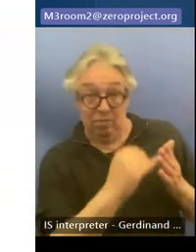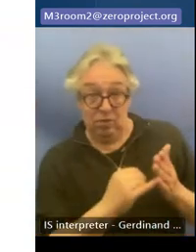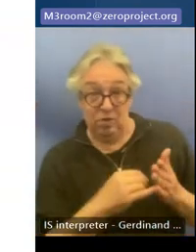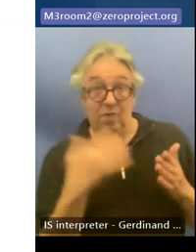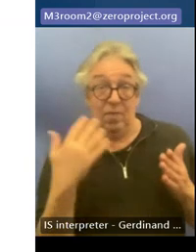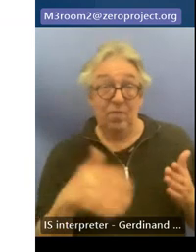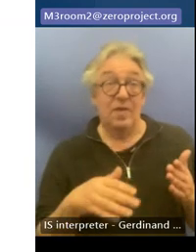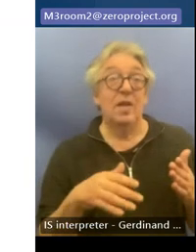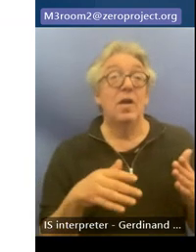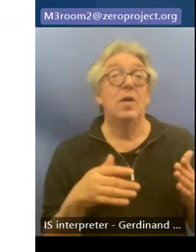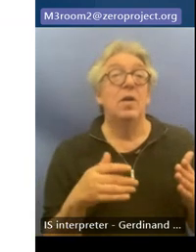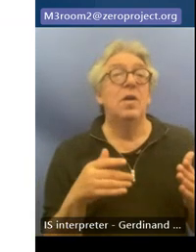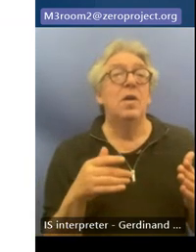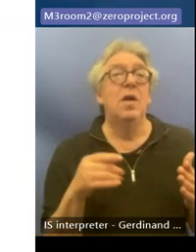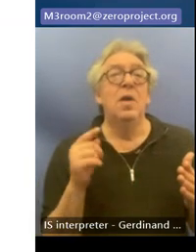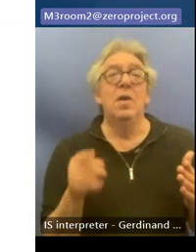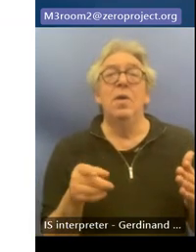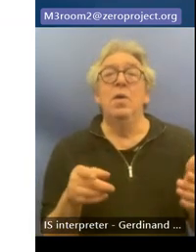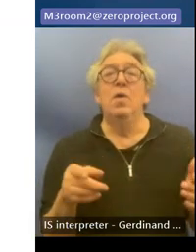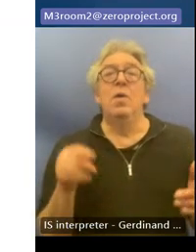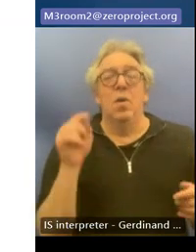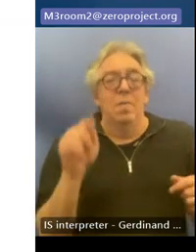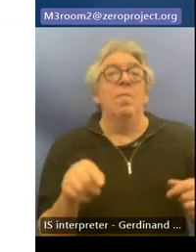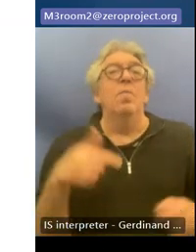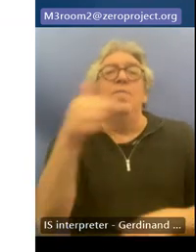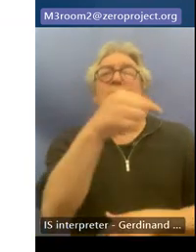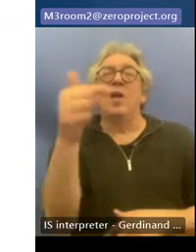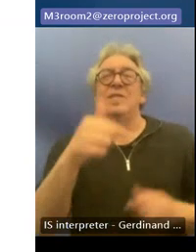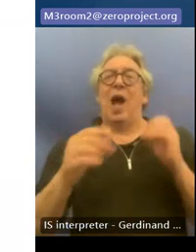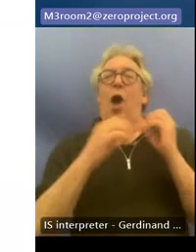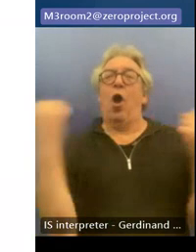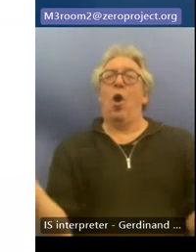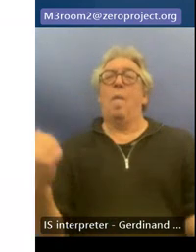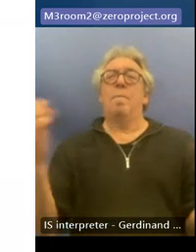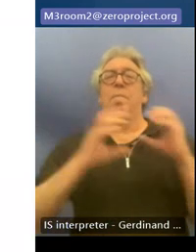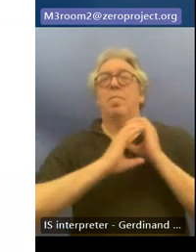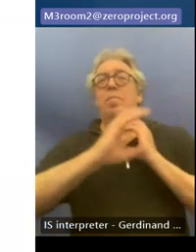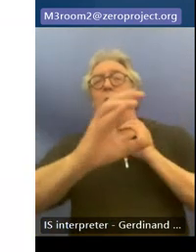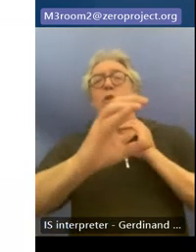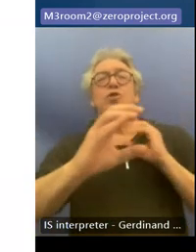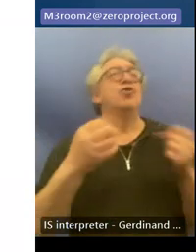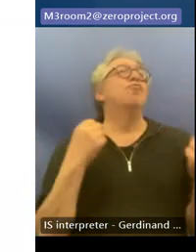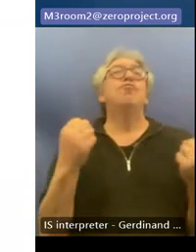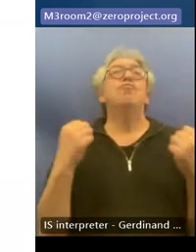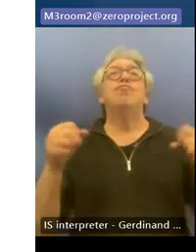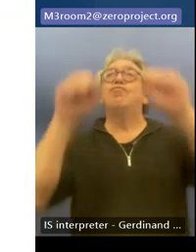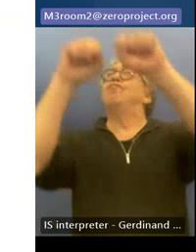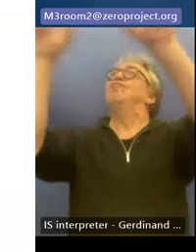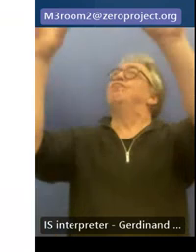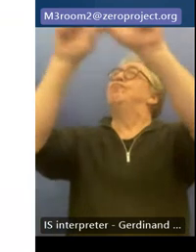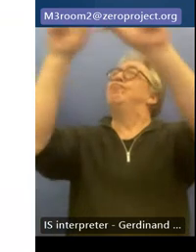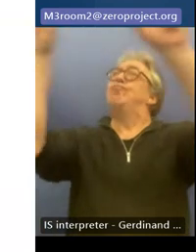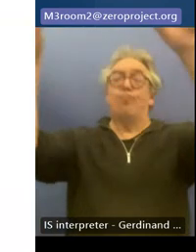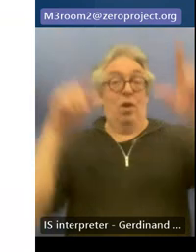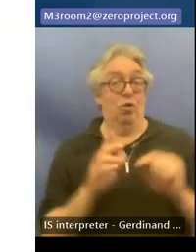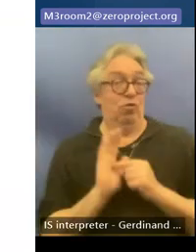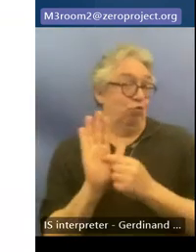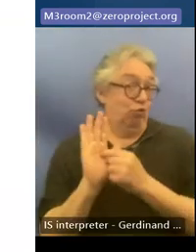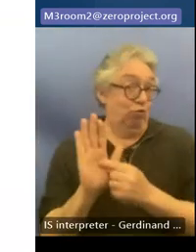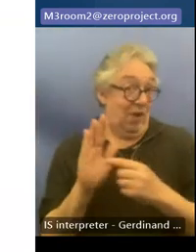buses, which are traveling in different regions across Tanzania. So what is a success for us when we talk about